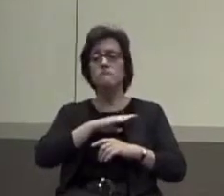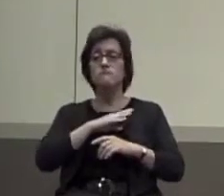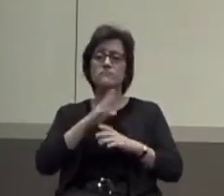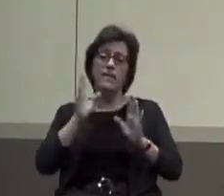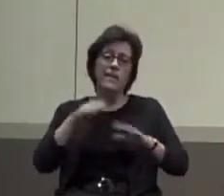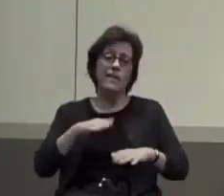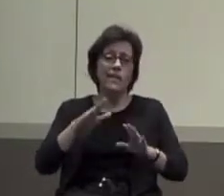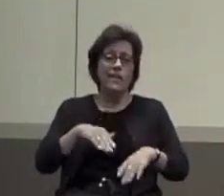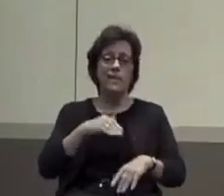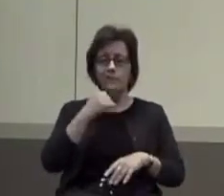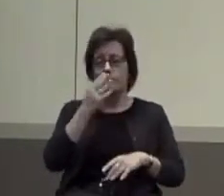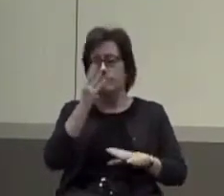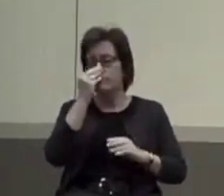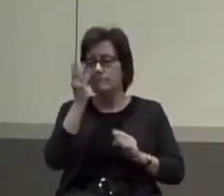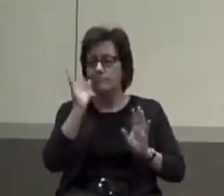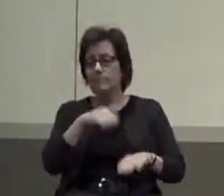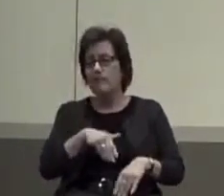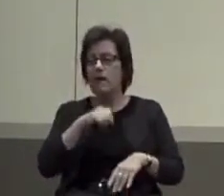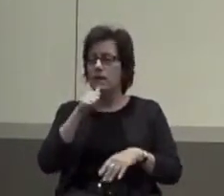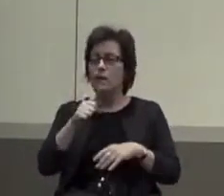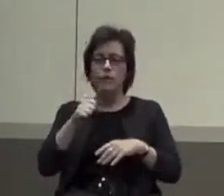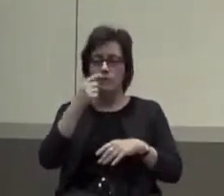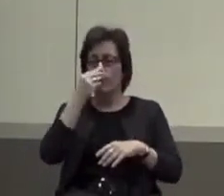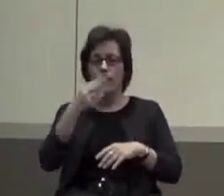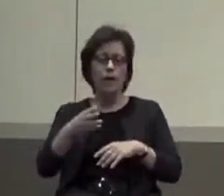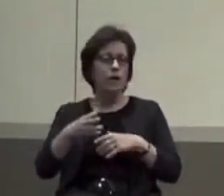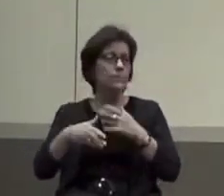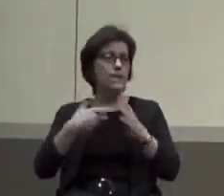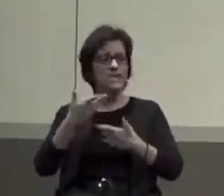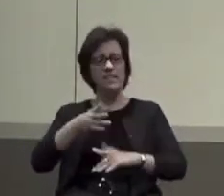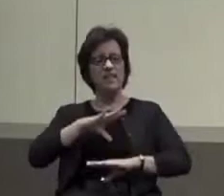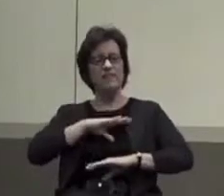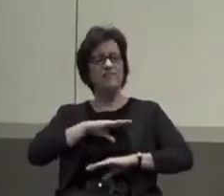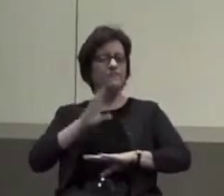earning more merits because they were sated.